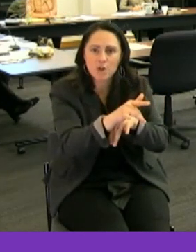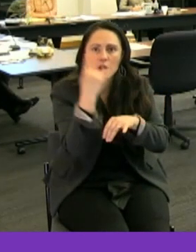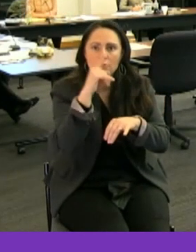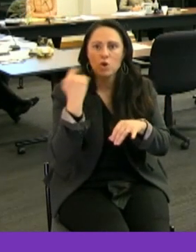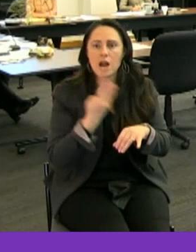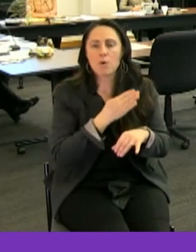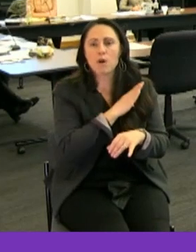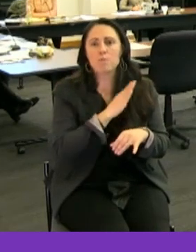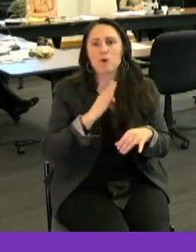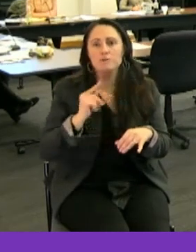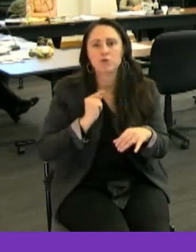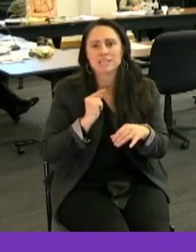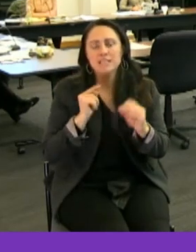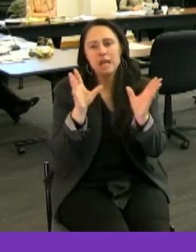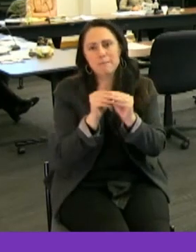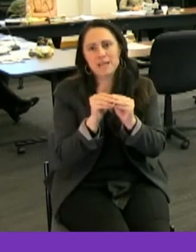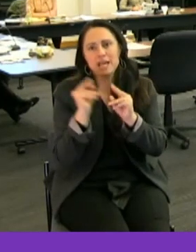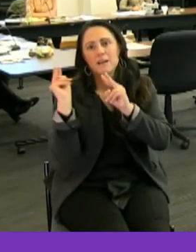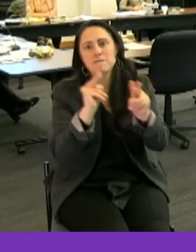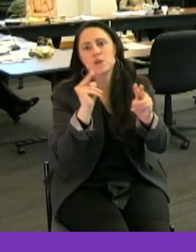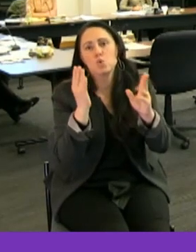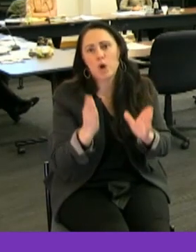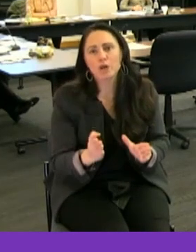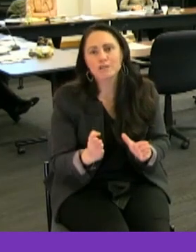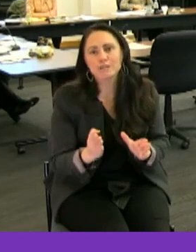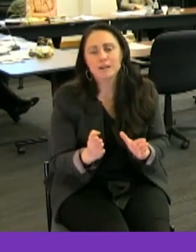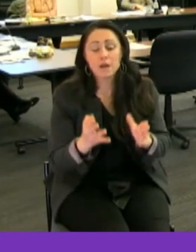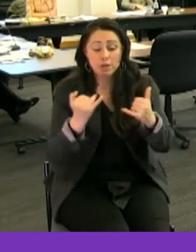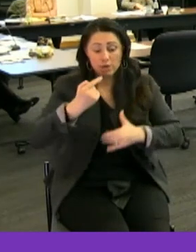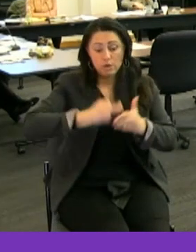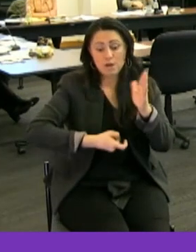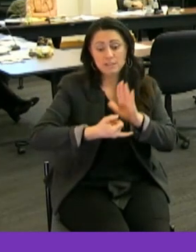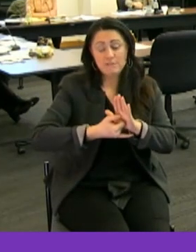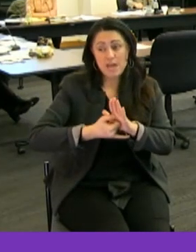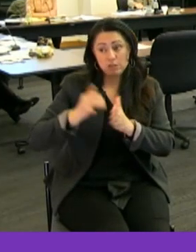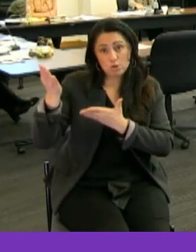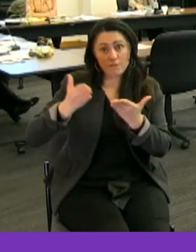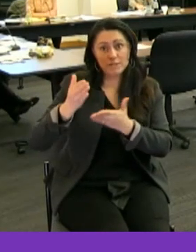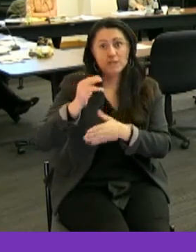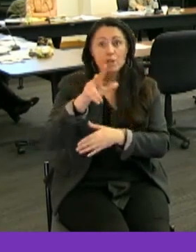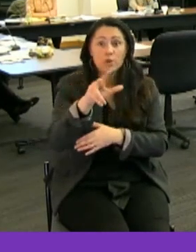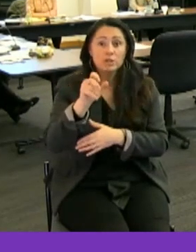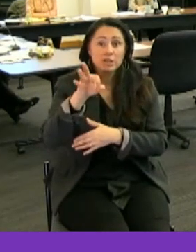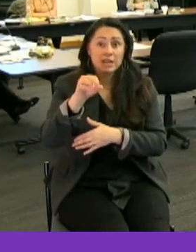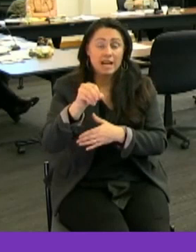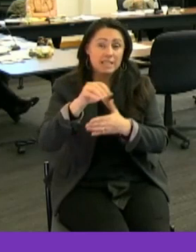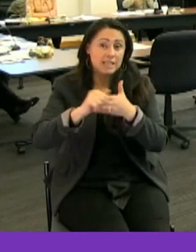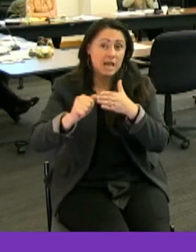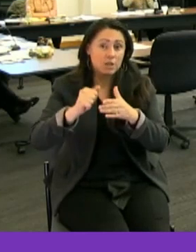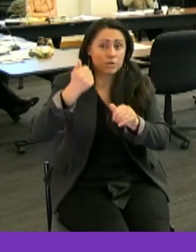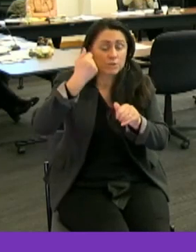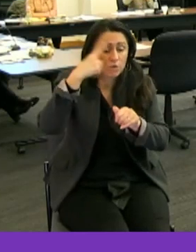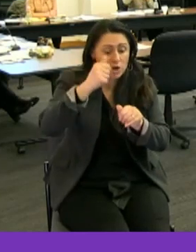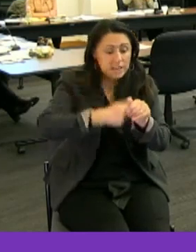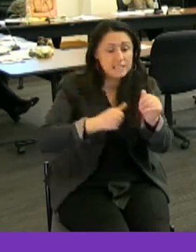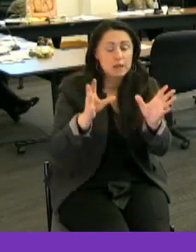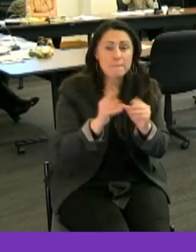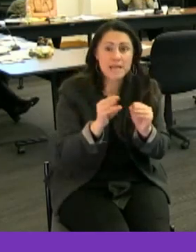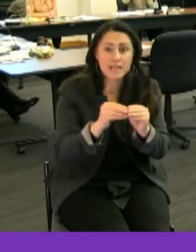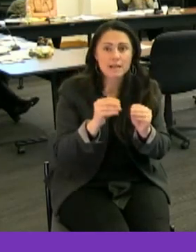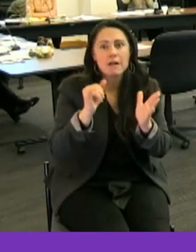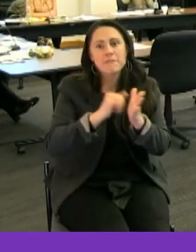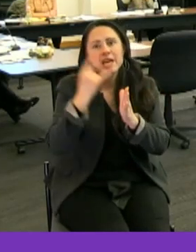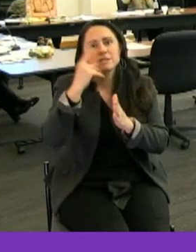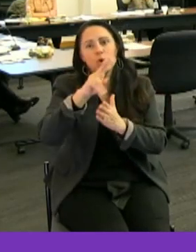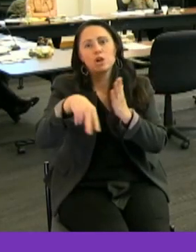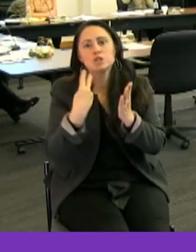for our Board of Trustee meeting viewers. Current cost of that service is about $390 per meeting, and that's